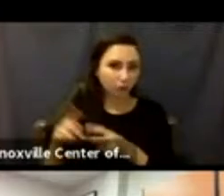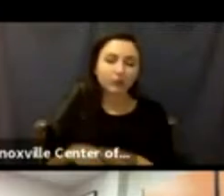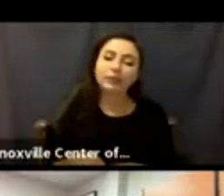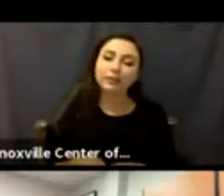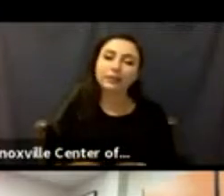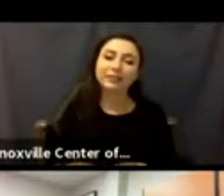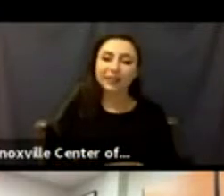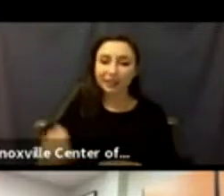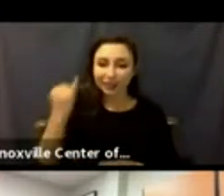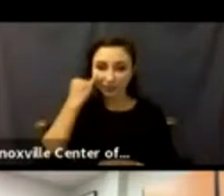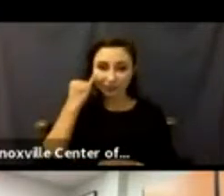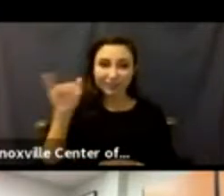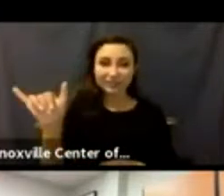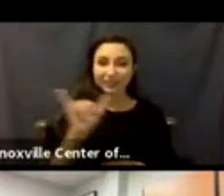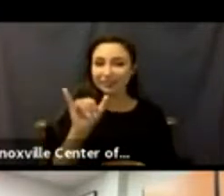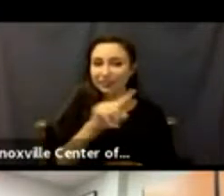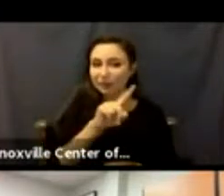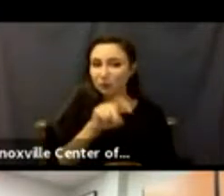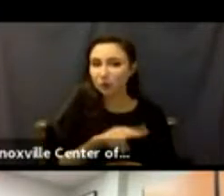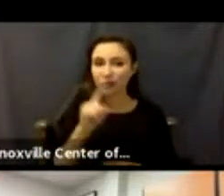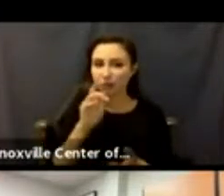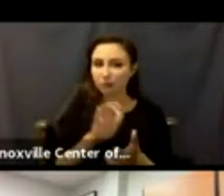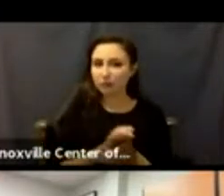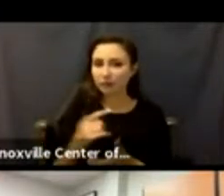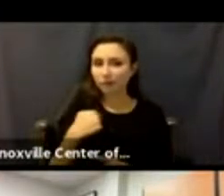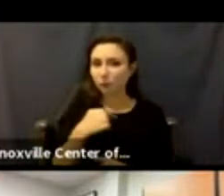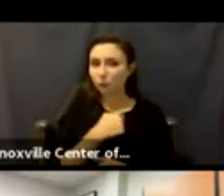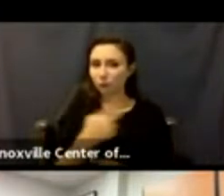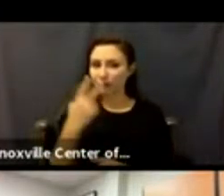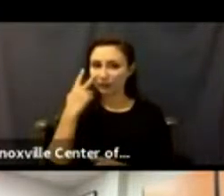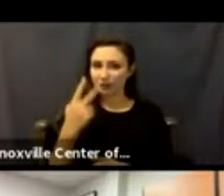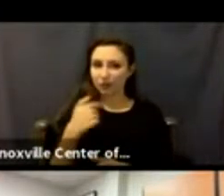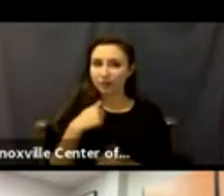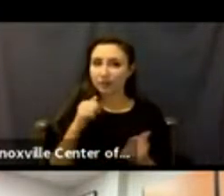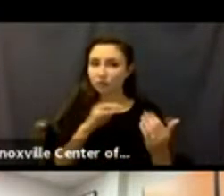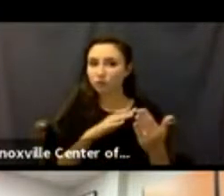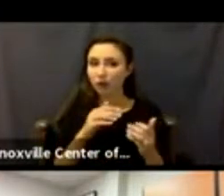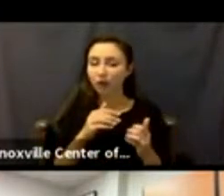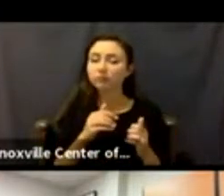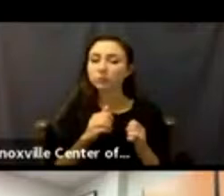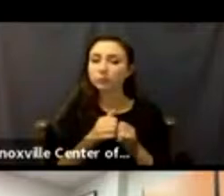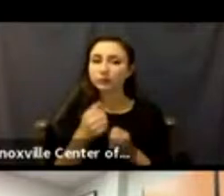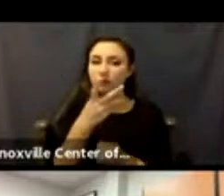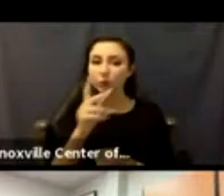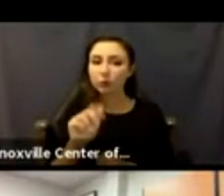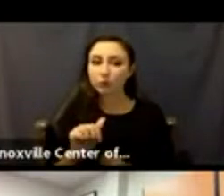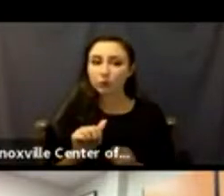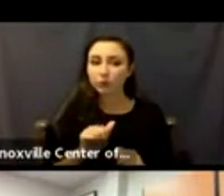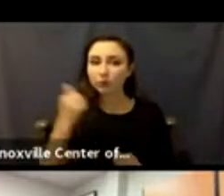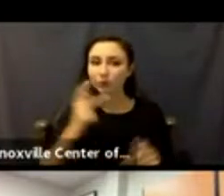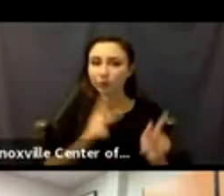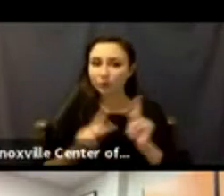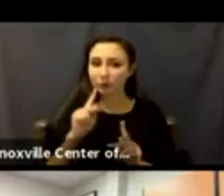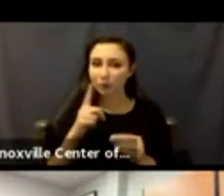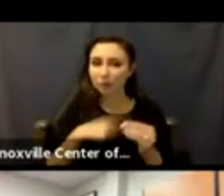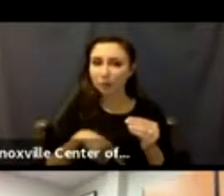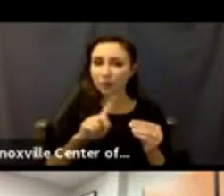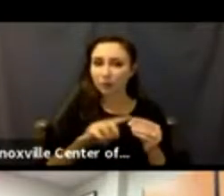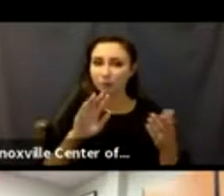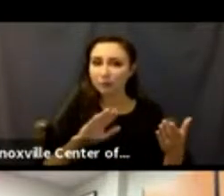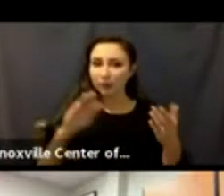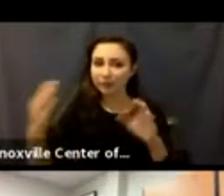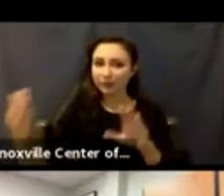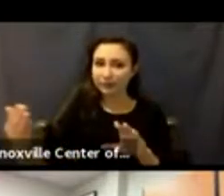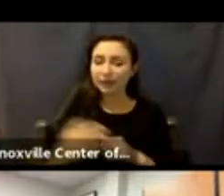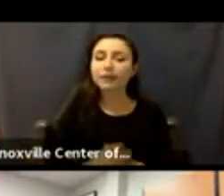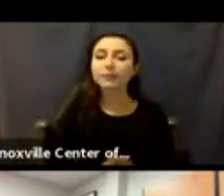same questions I believe we received that I addressed with some other folks already this week, was about the deaths.